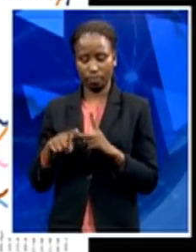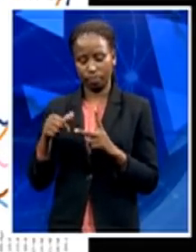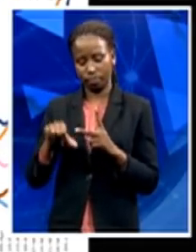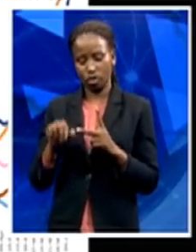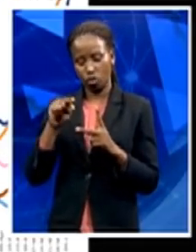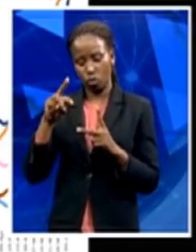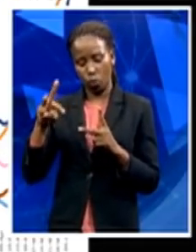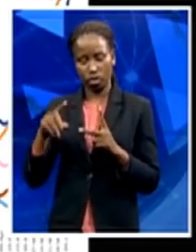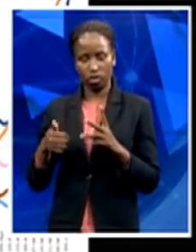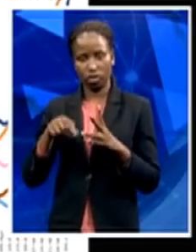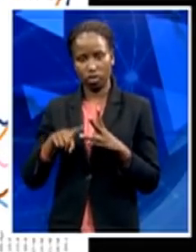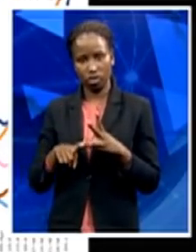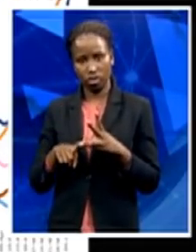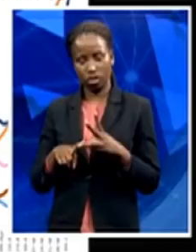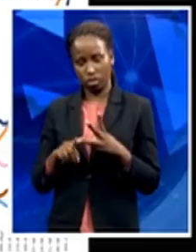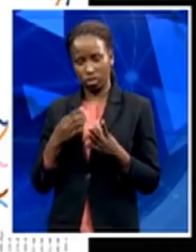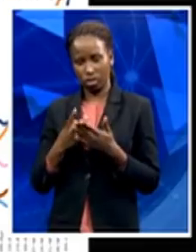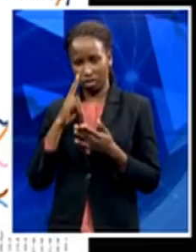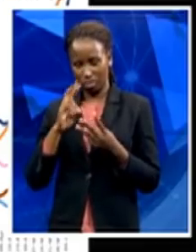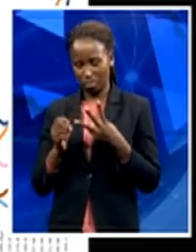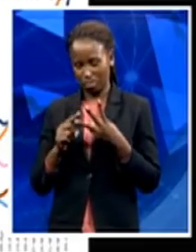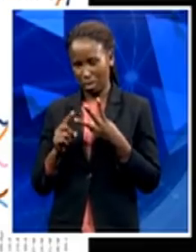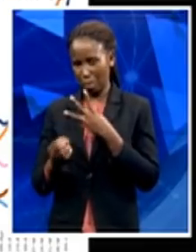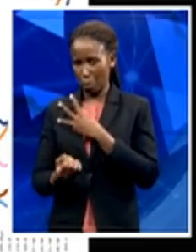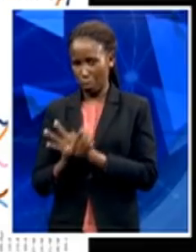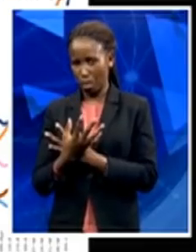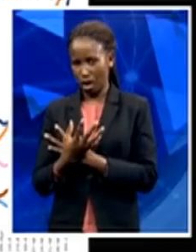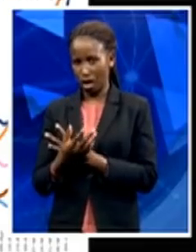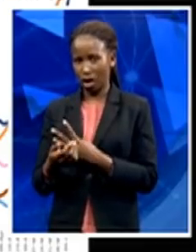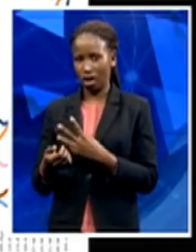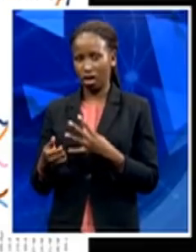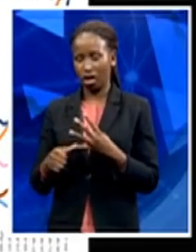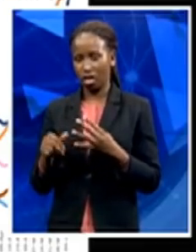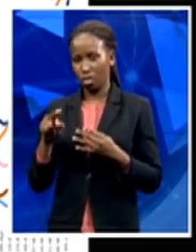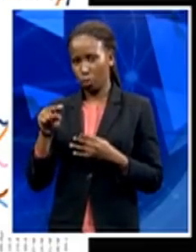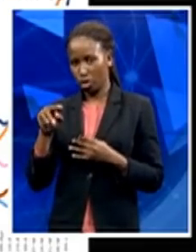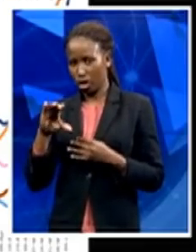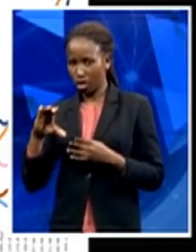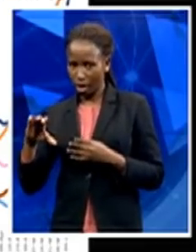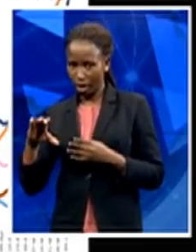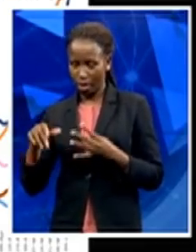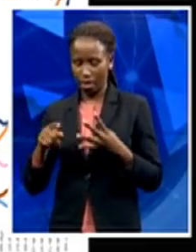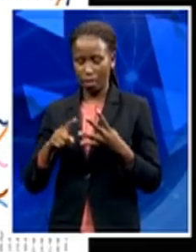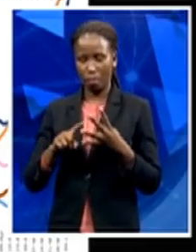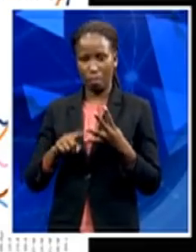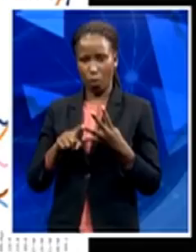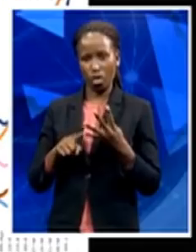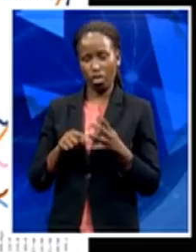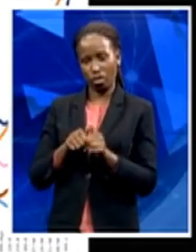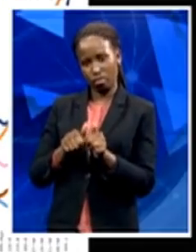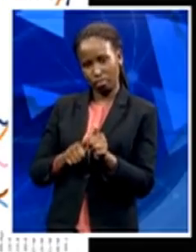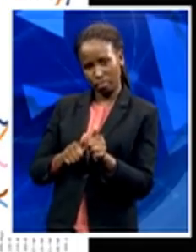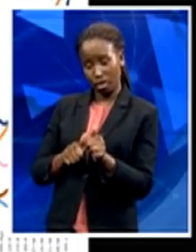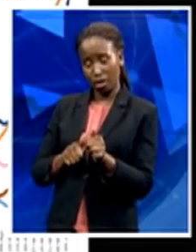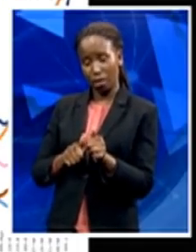that Mpumalanga and Northern Cape are trailing behind, but they are also showing an upward